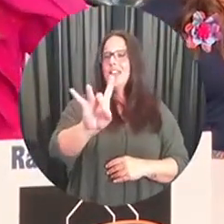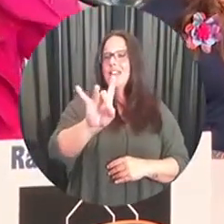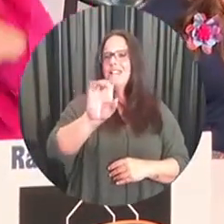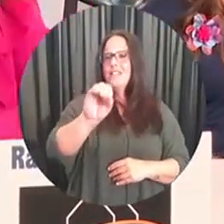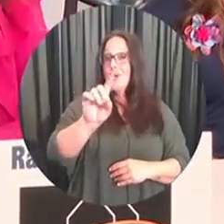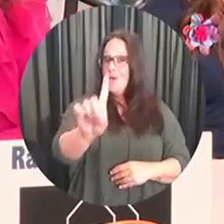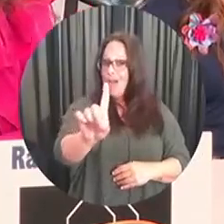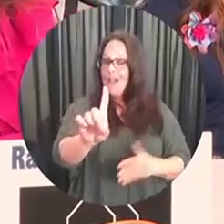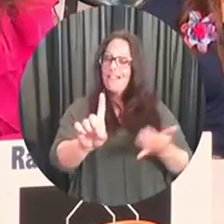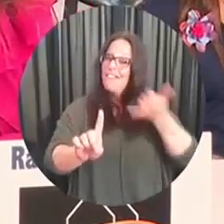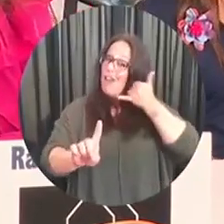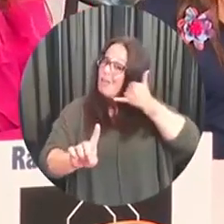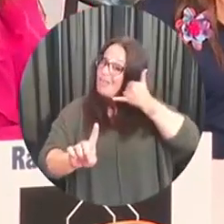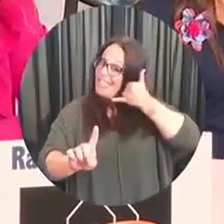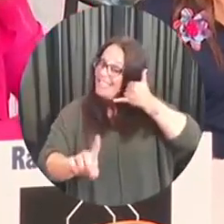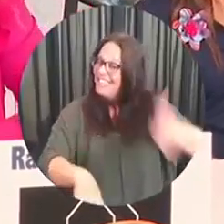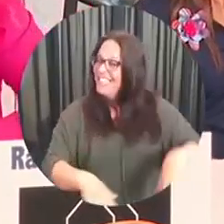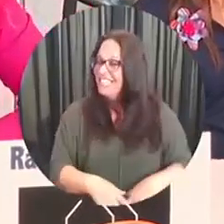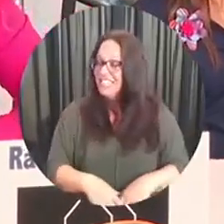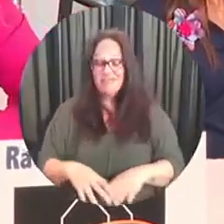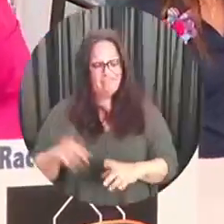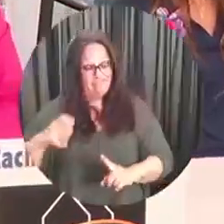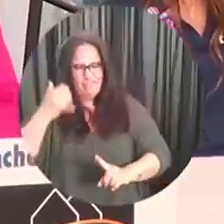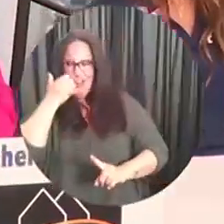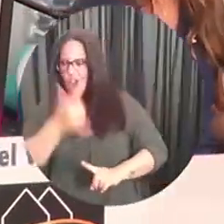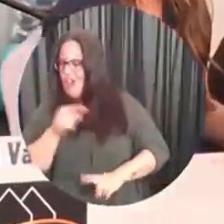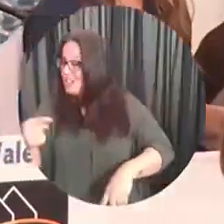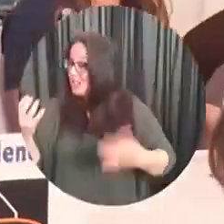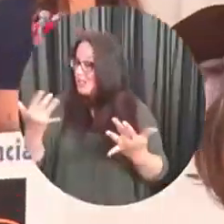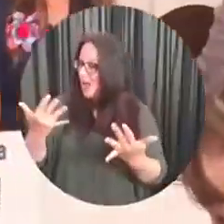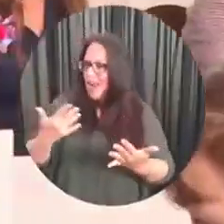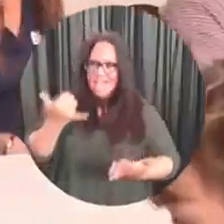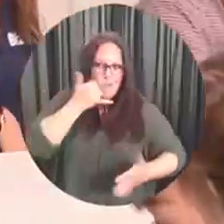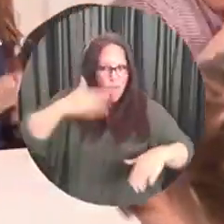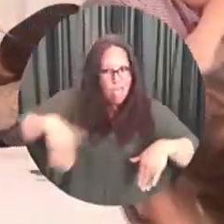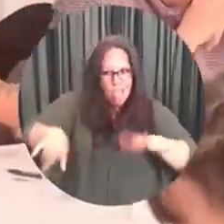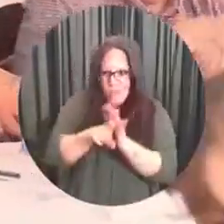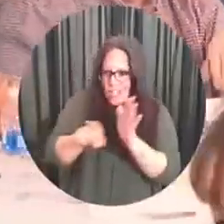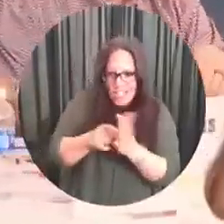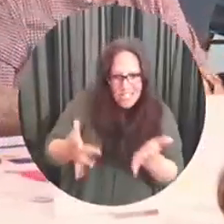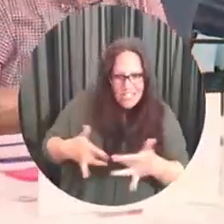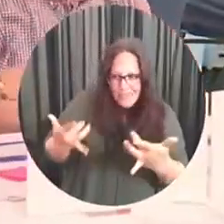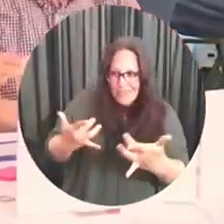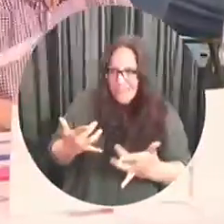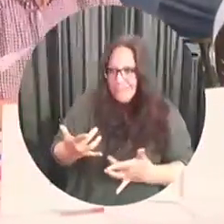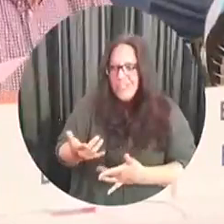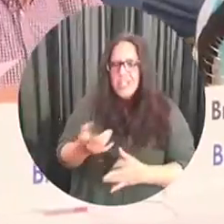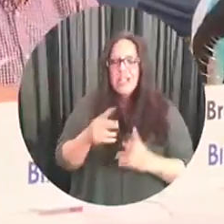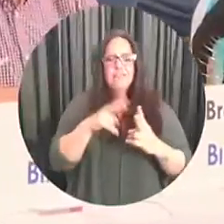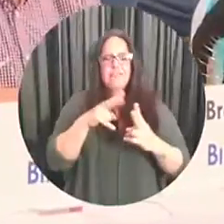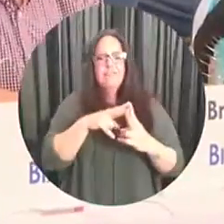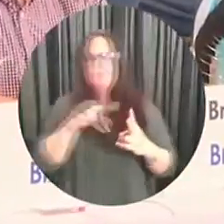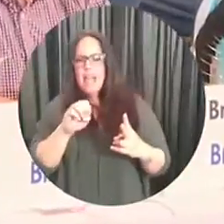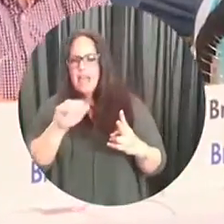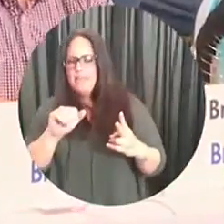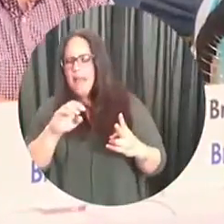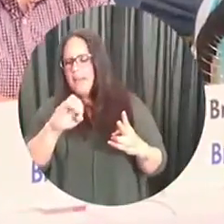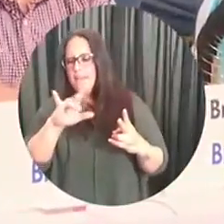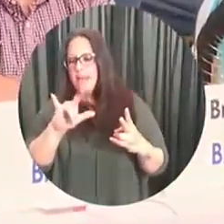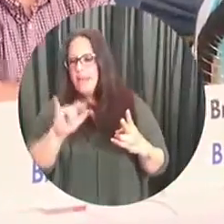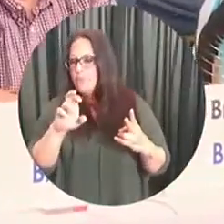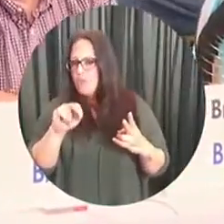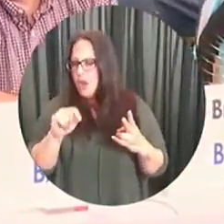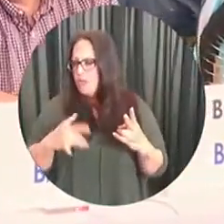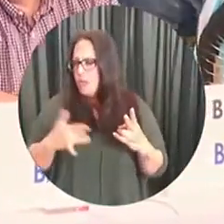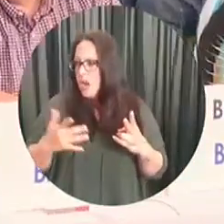304-295-0801. Call me. Give her a call. She's waiting. I don't see a phone ringing. Emily and Brett, how are we doing now down here? We got some more names? Yes, we do.